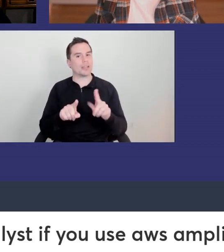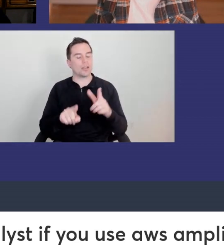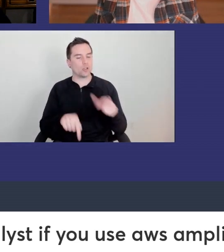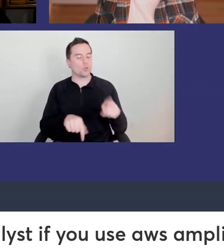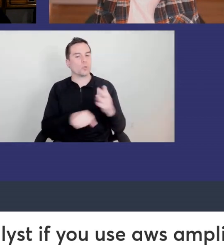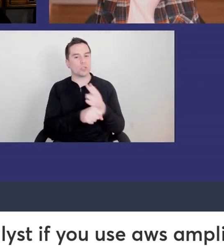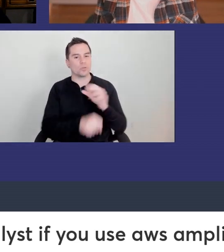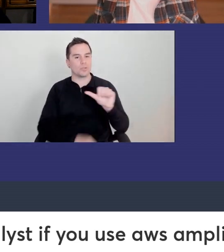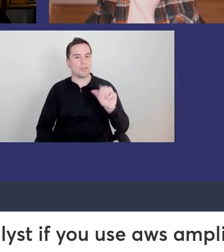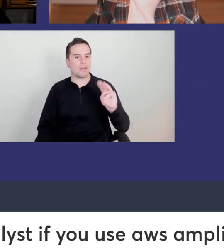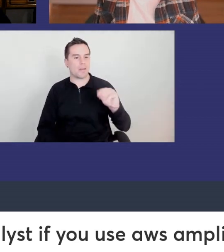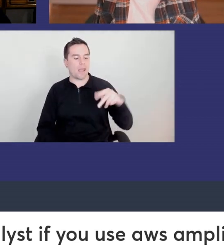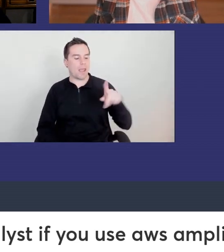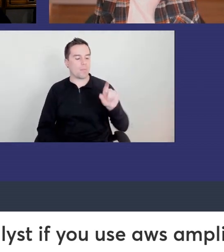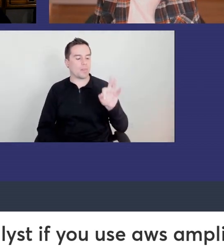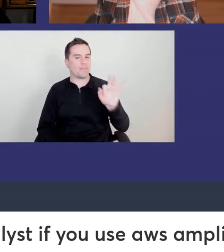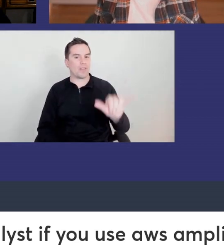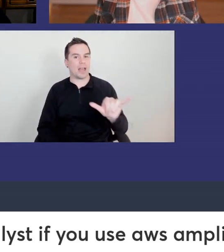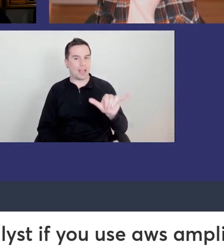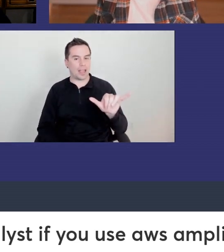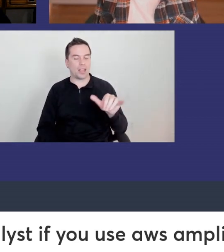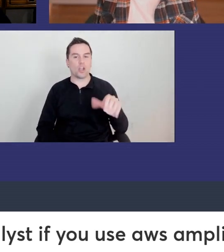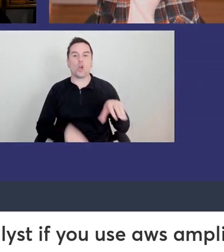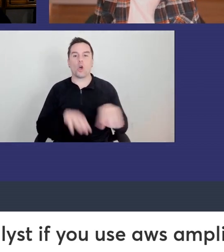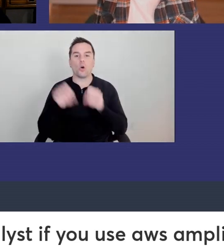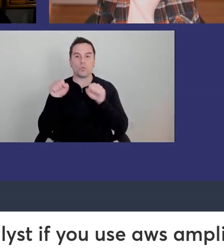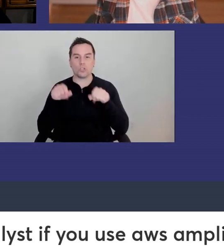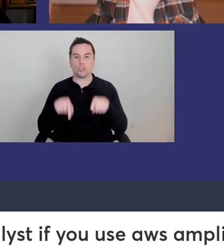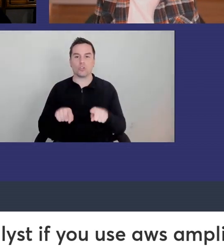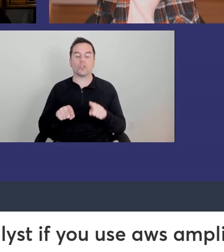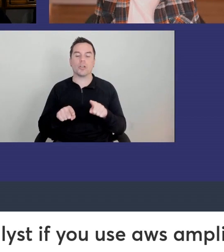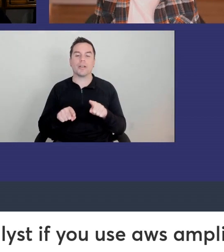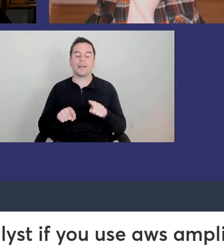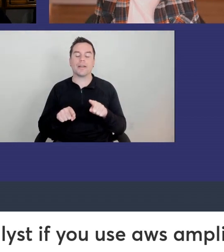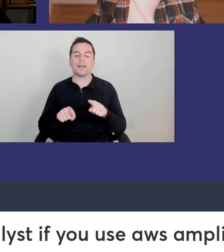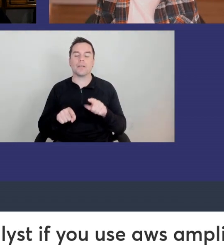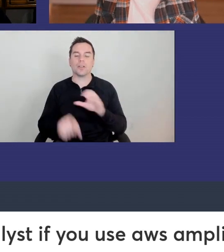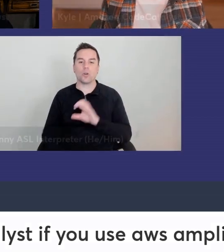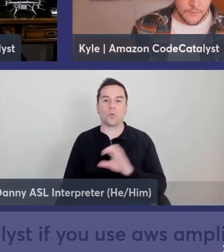specifically in the CodeCatalyst blueprint that you had